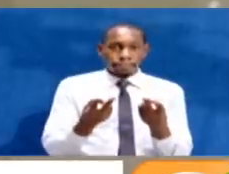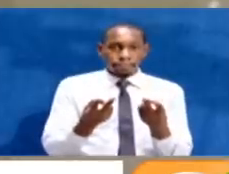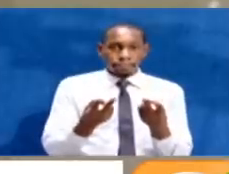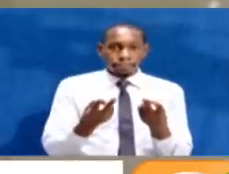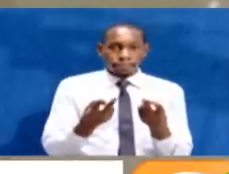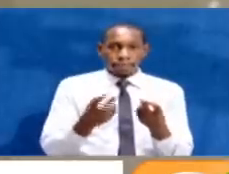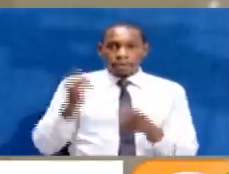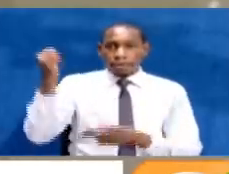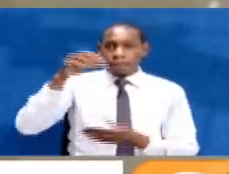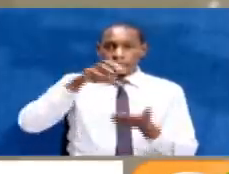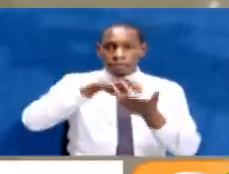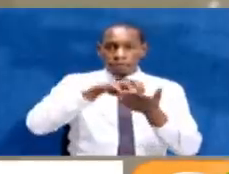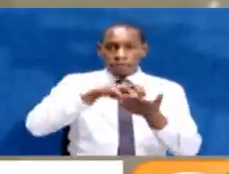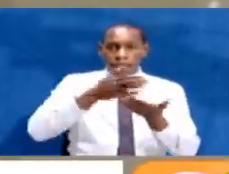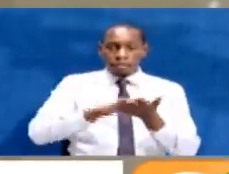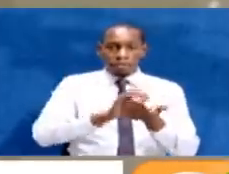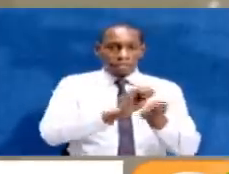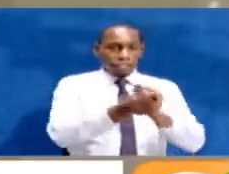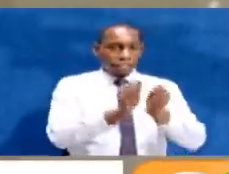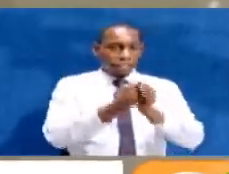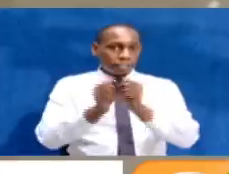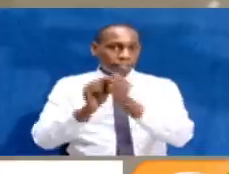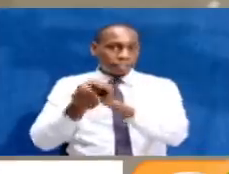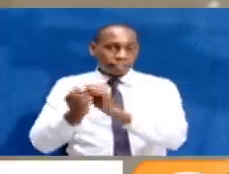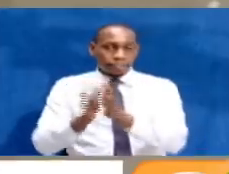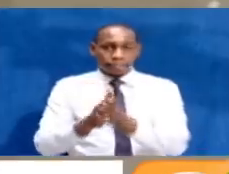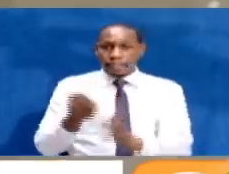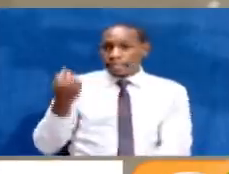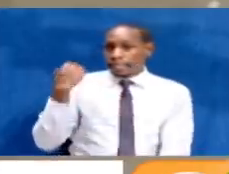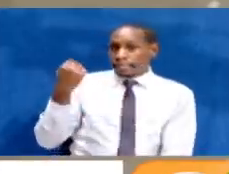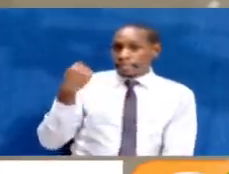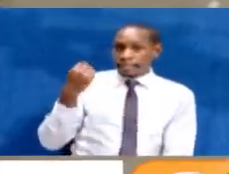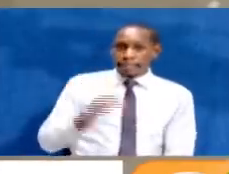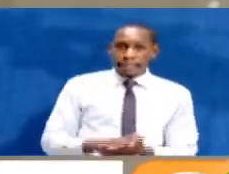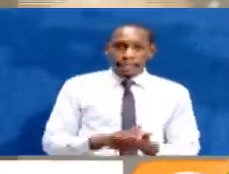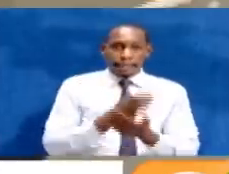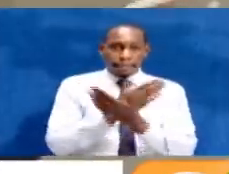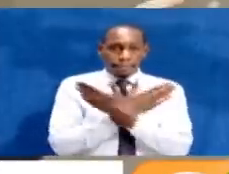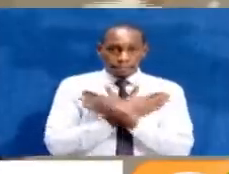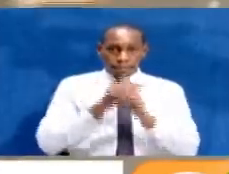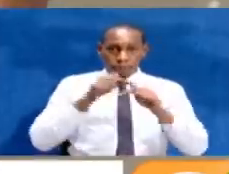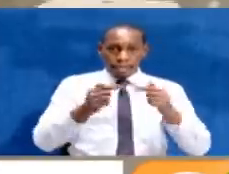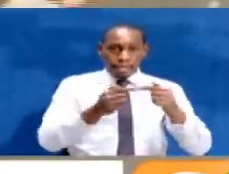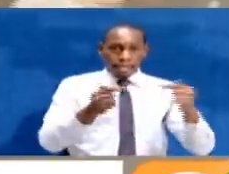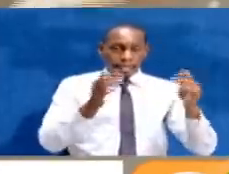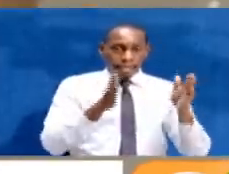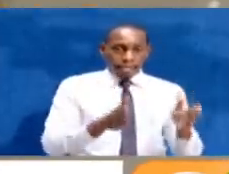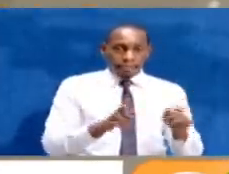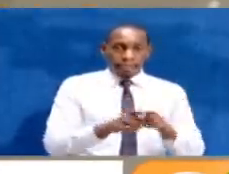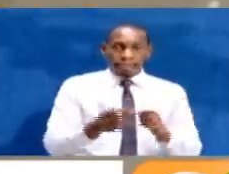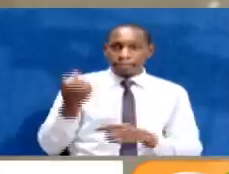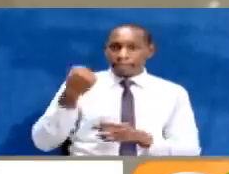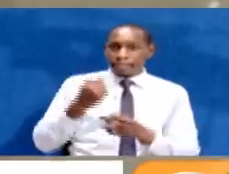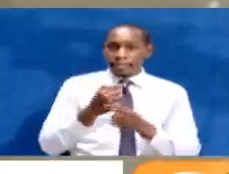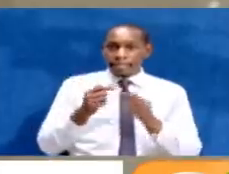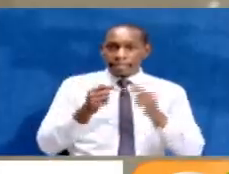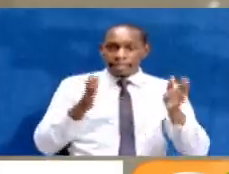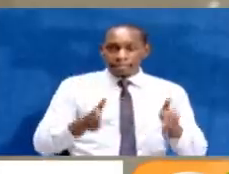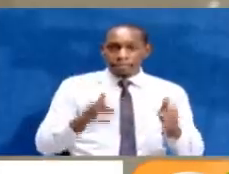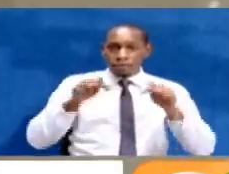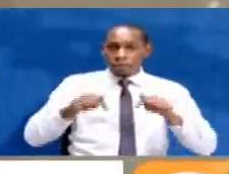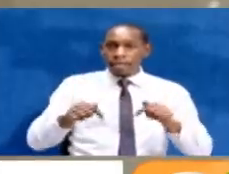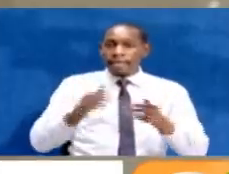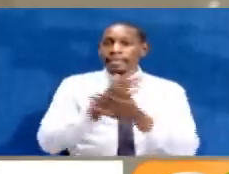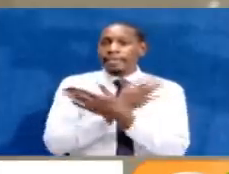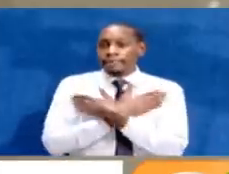the nature of our politics and how it keeps mutating. Yesterday's friends are today's foes, and yesterday's foes are today's